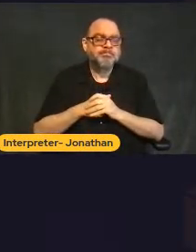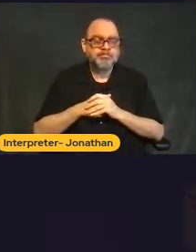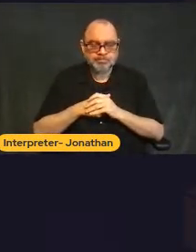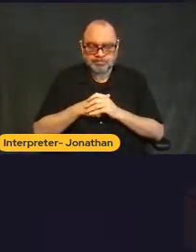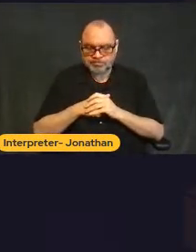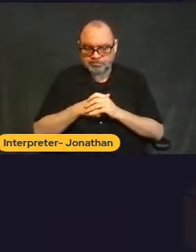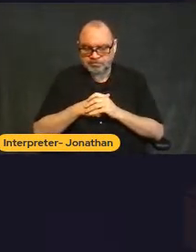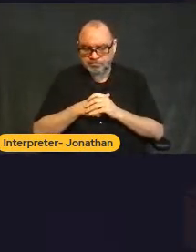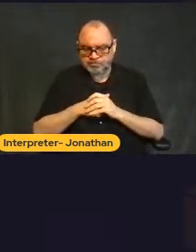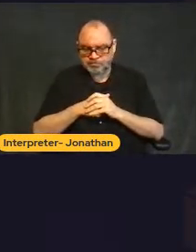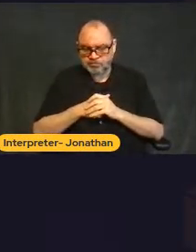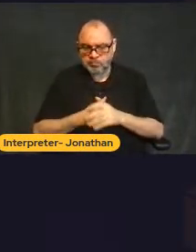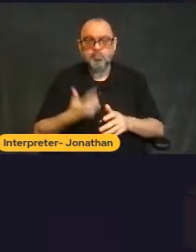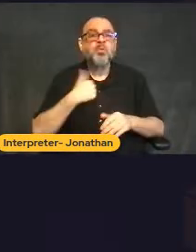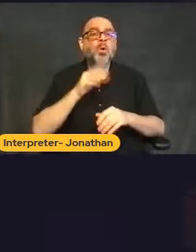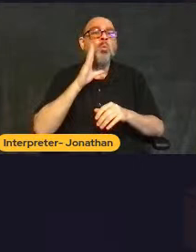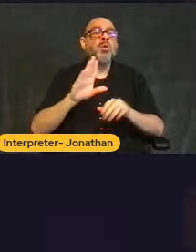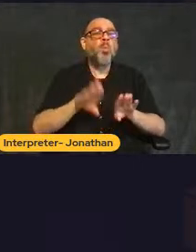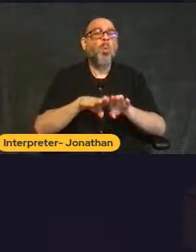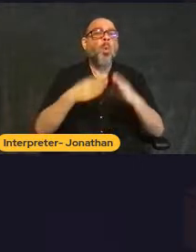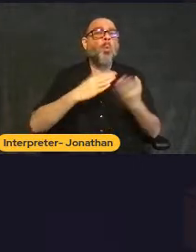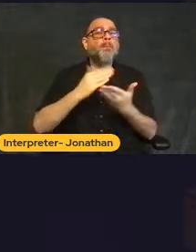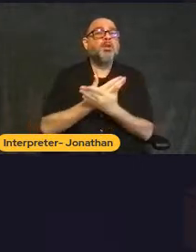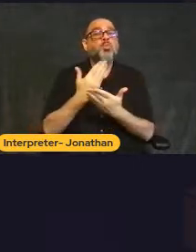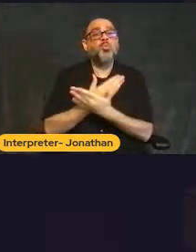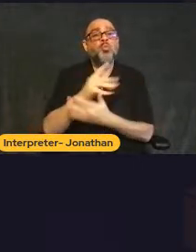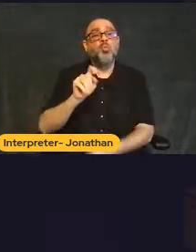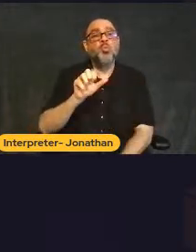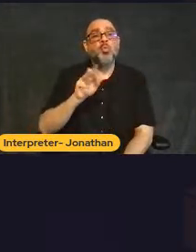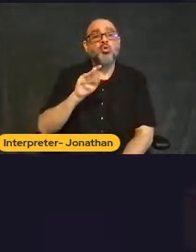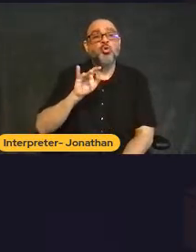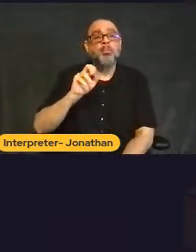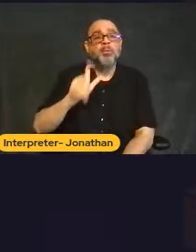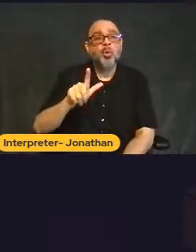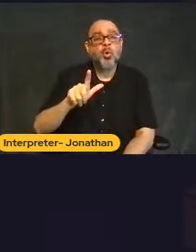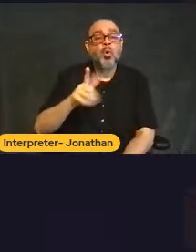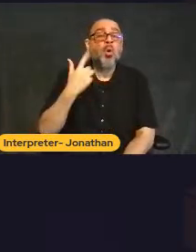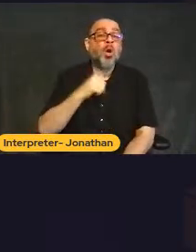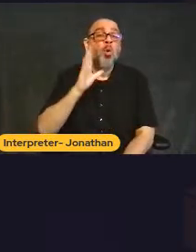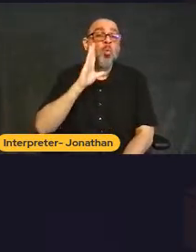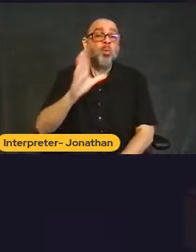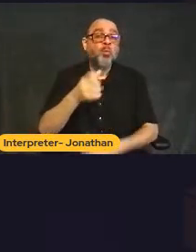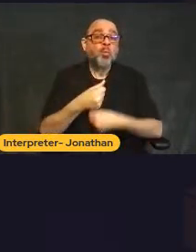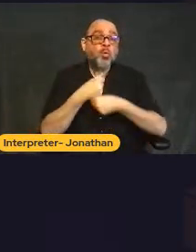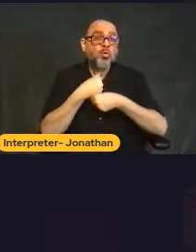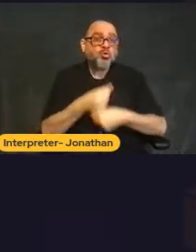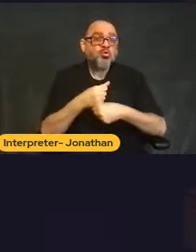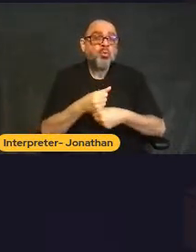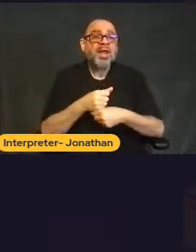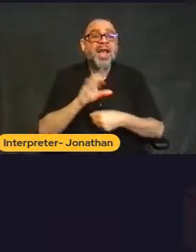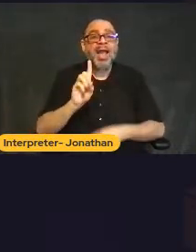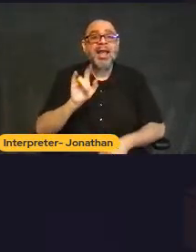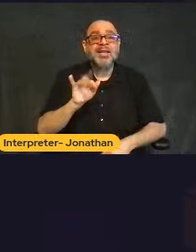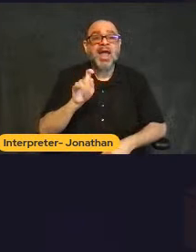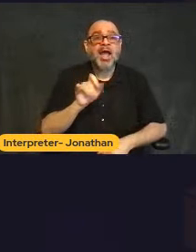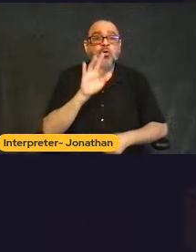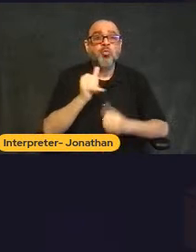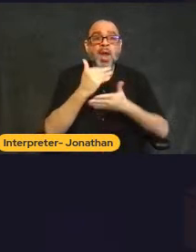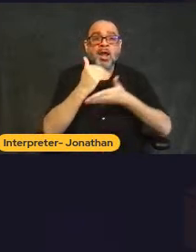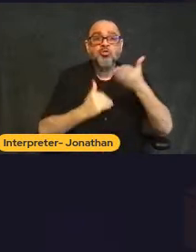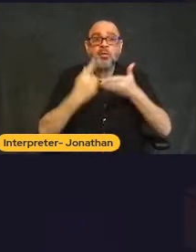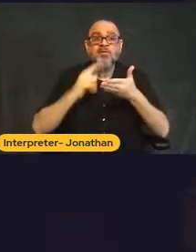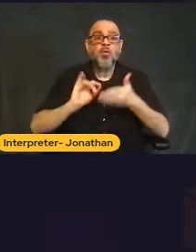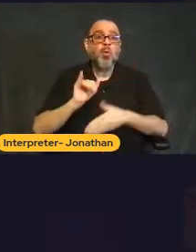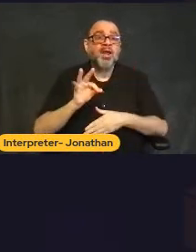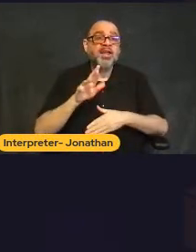We will open a new terminal and we will create our directory for the infrastructure that we will